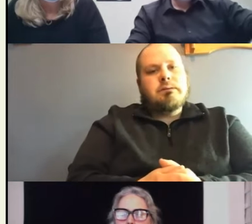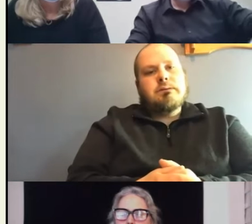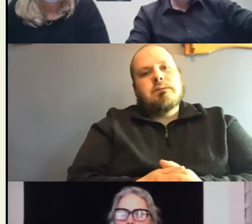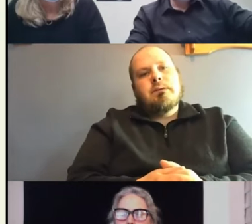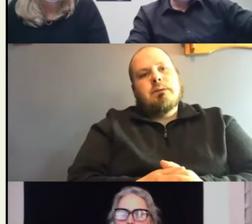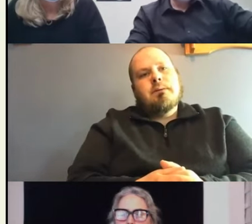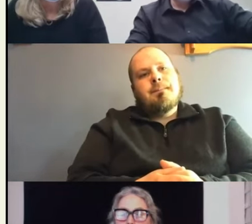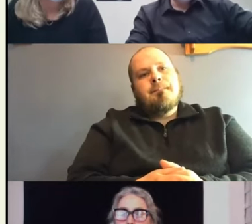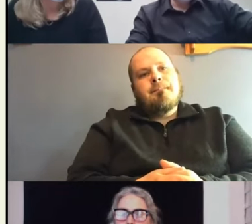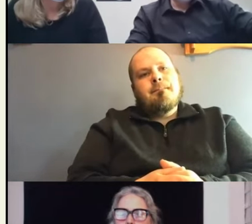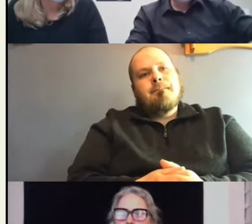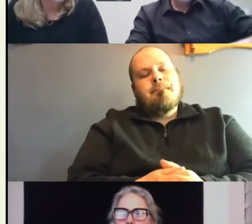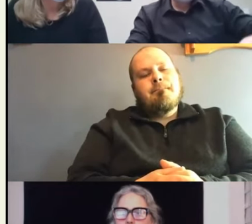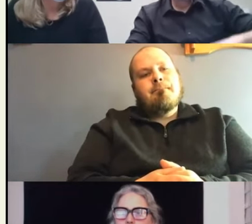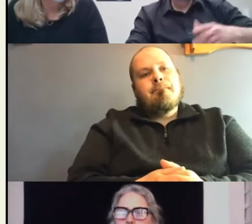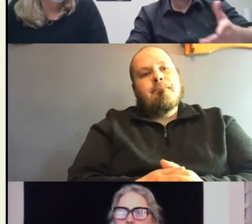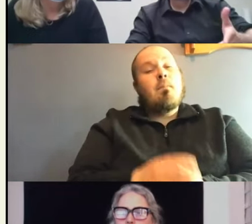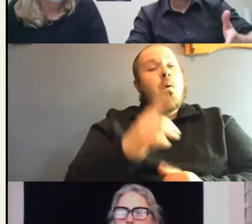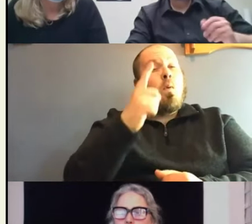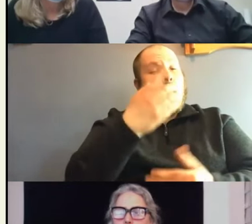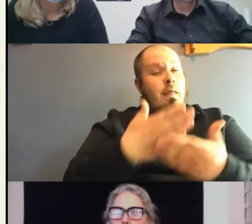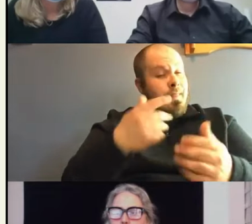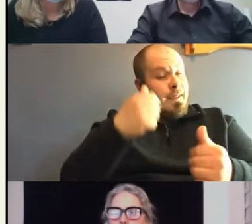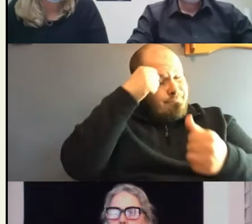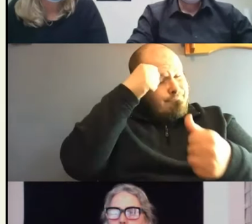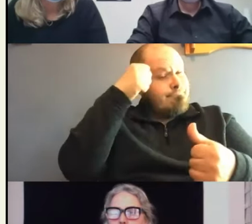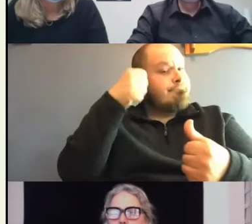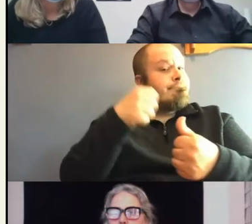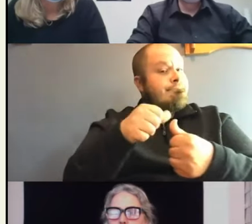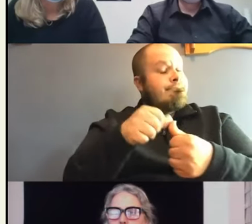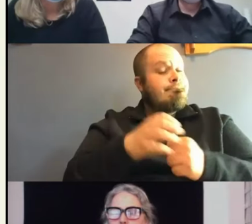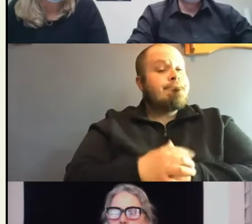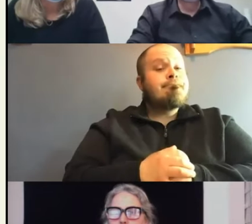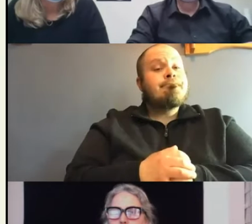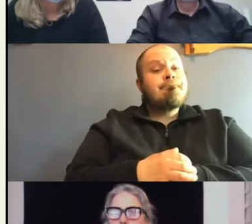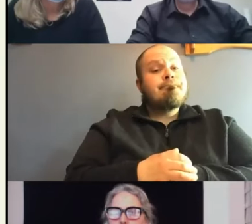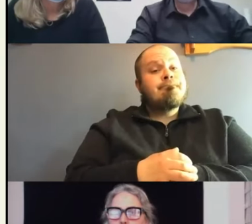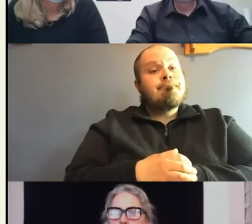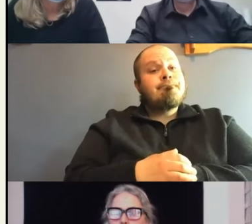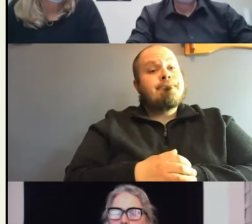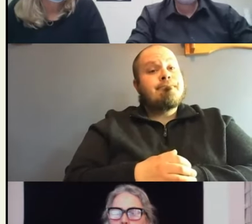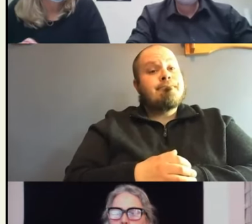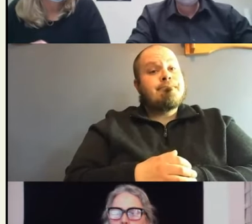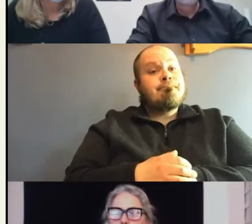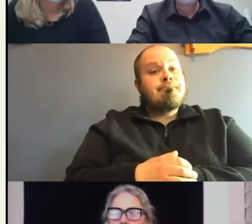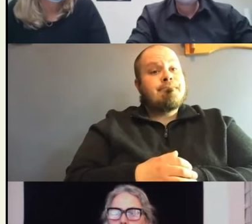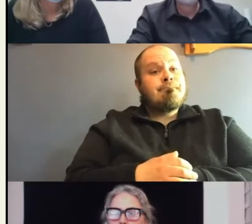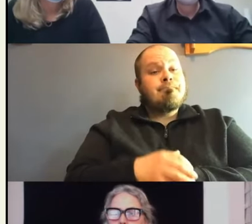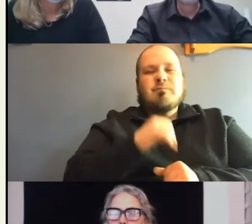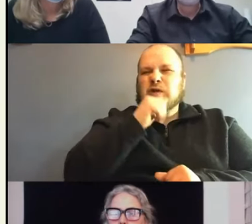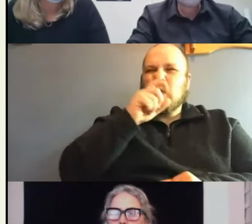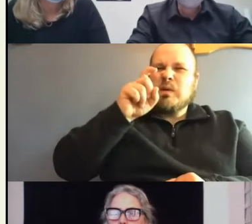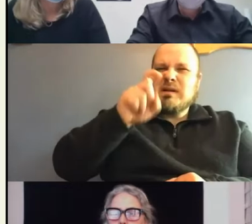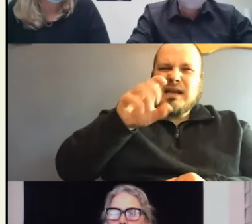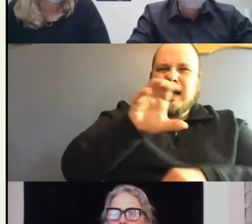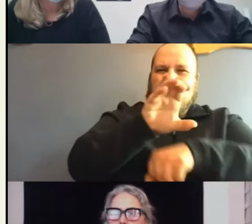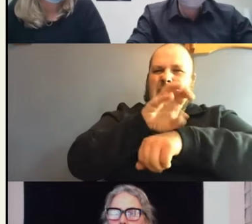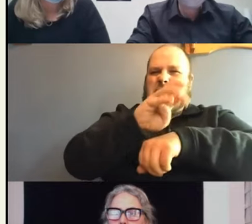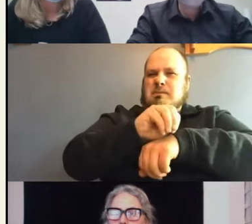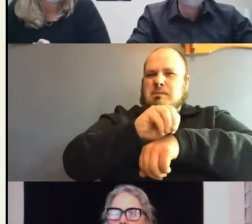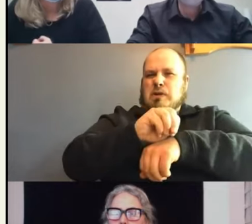And then one thing to kind of keep in mind also with that is you don't necessarily need the adult case manager yet to apply for